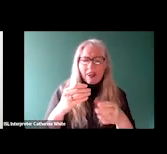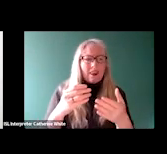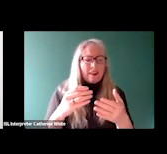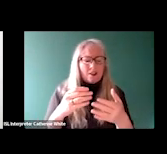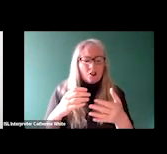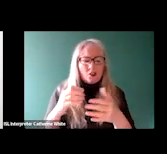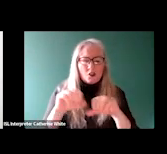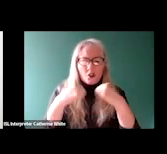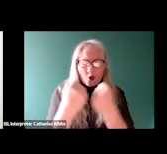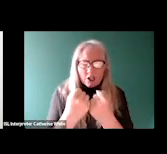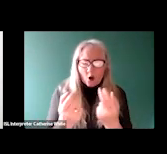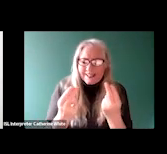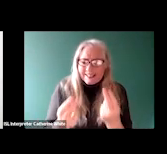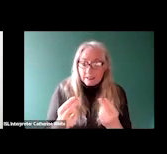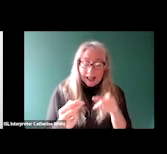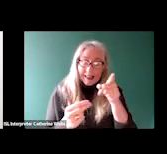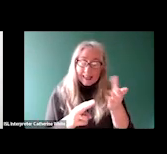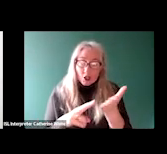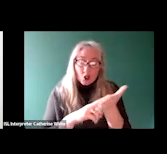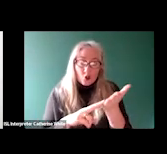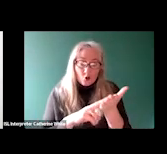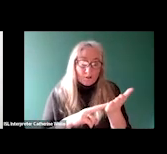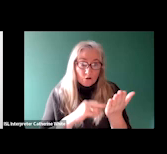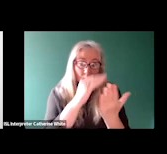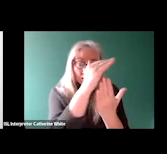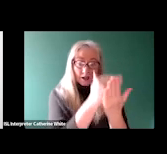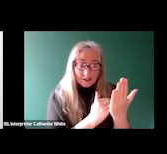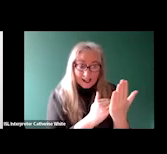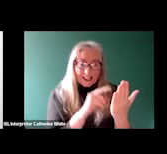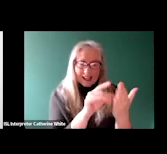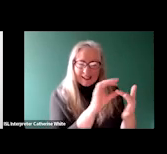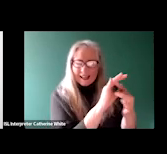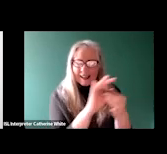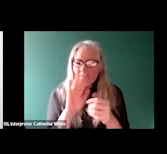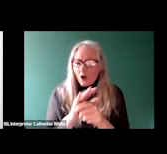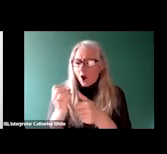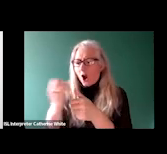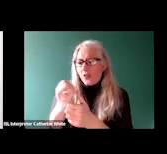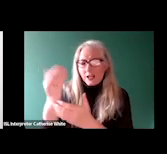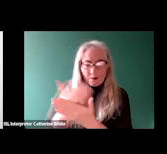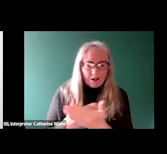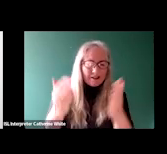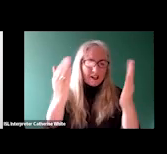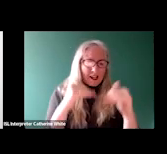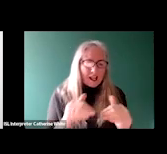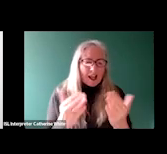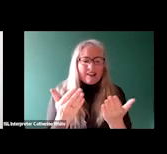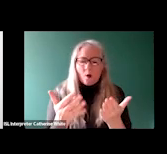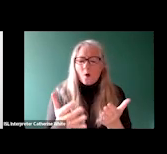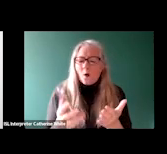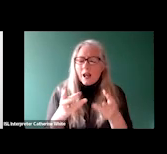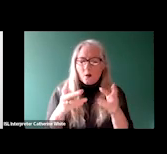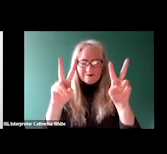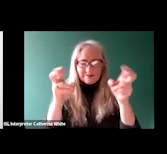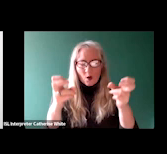requirements and needs. So that's a very useful piece, and it underpins the rest of the document. And then we get into such things as wayfinding, and that was placed up there